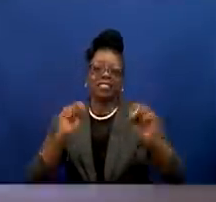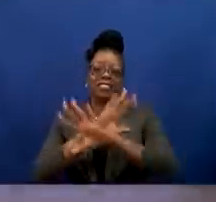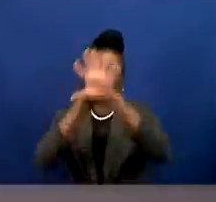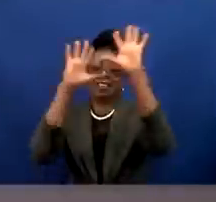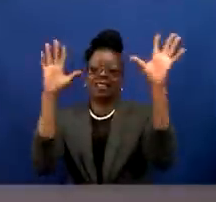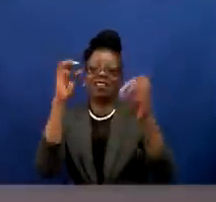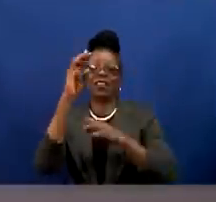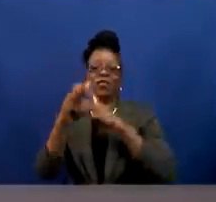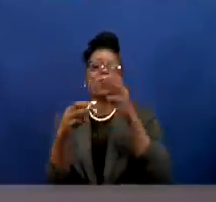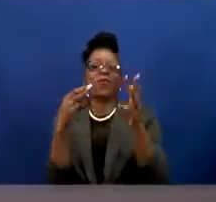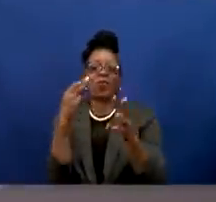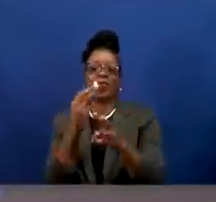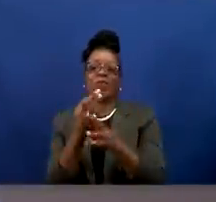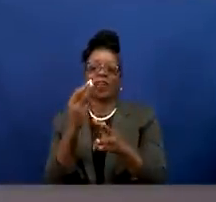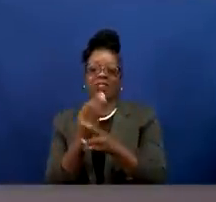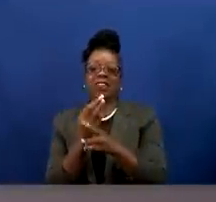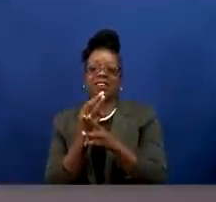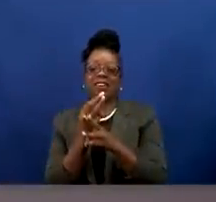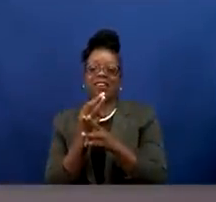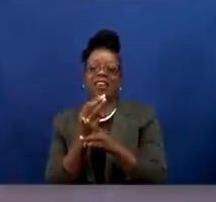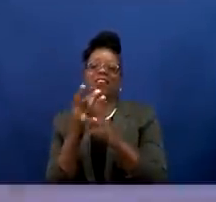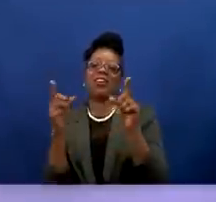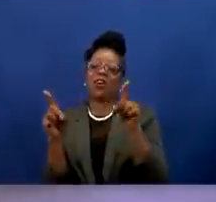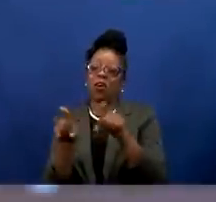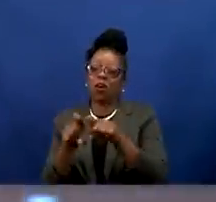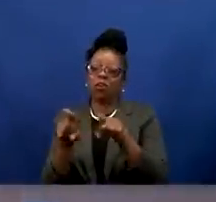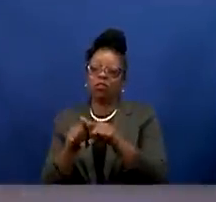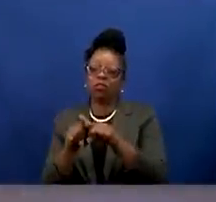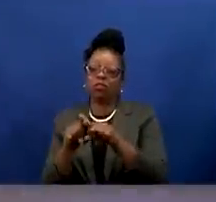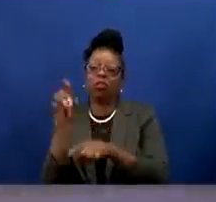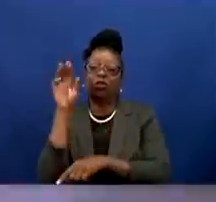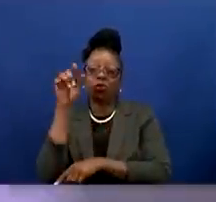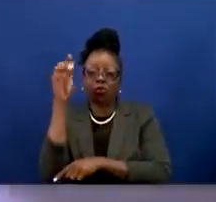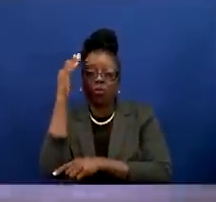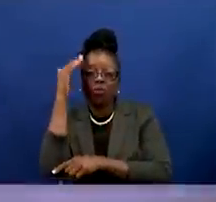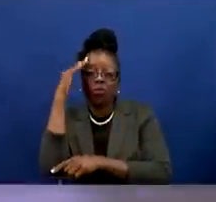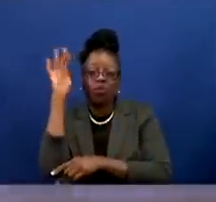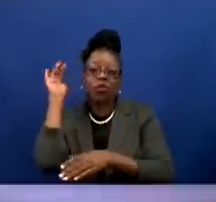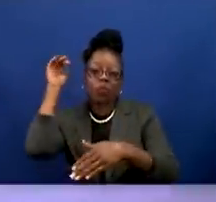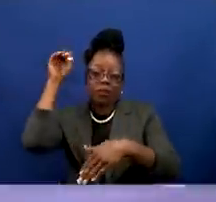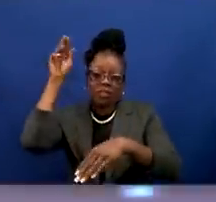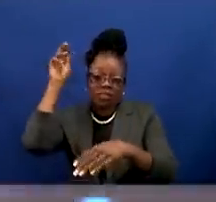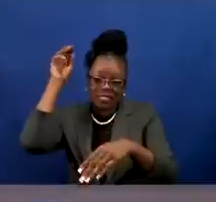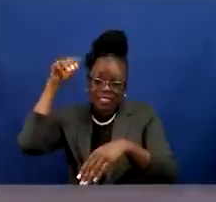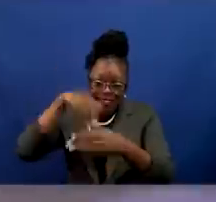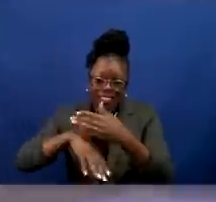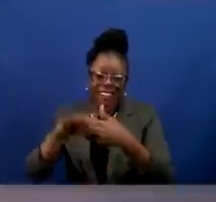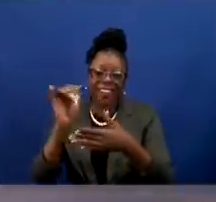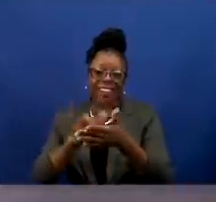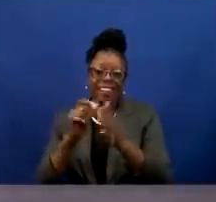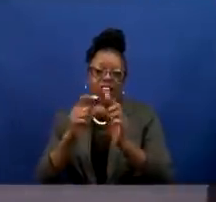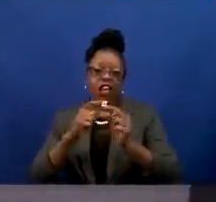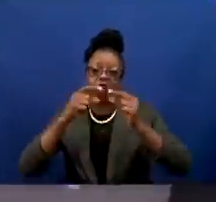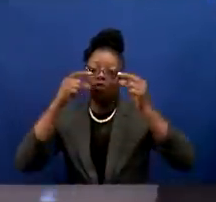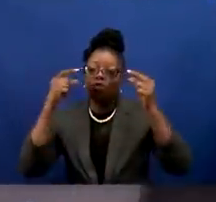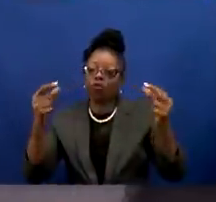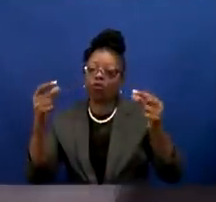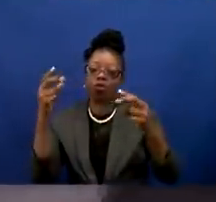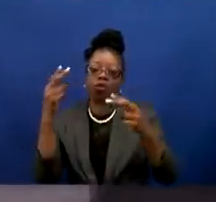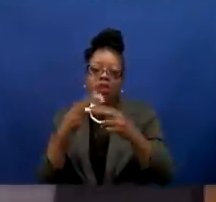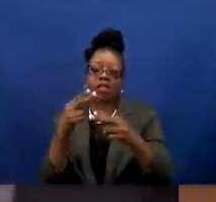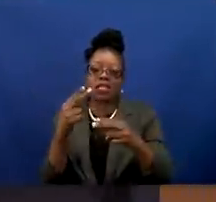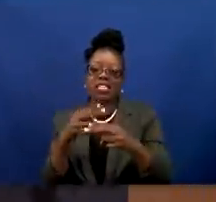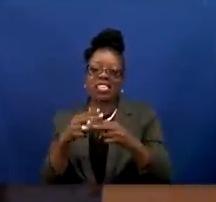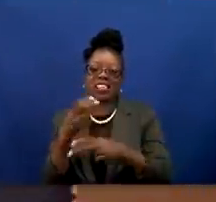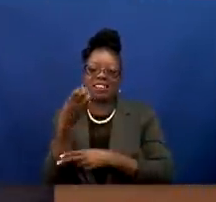And it's all in that great name. Hallelujah. That name that is above every name. Demons tremble at that